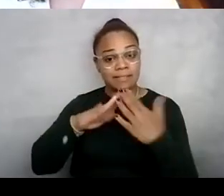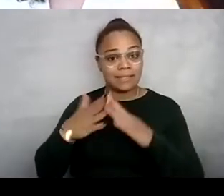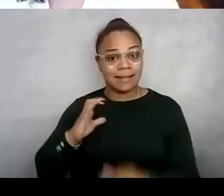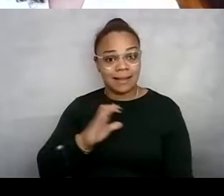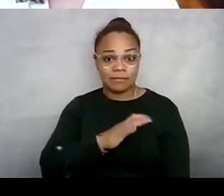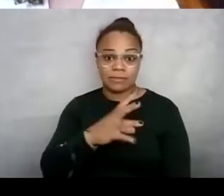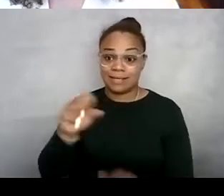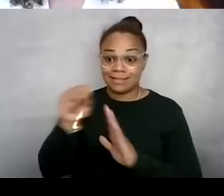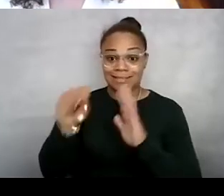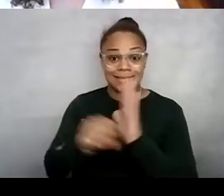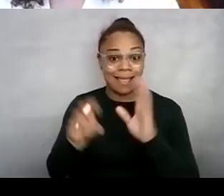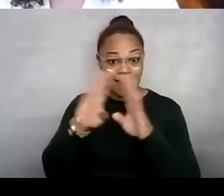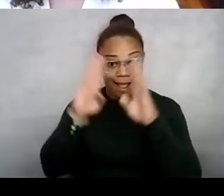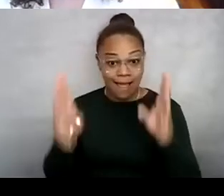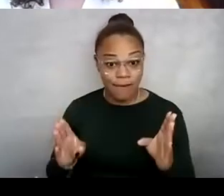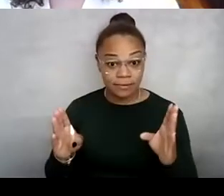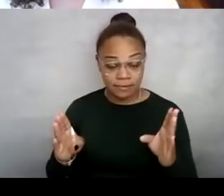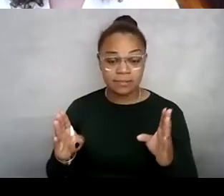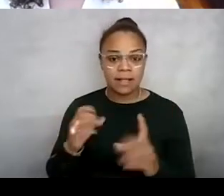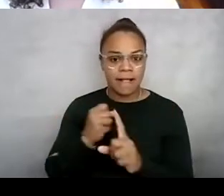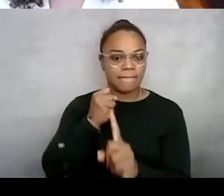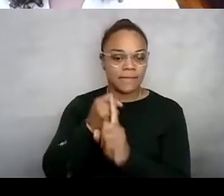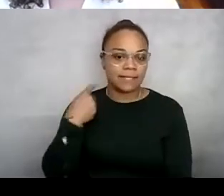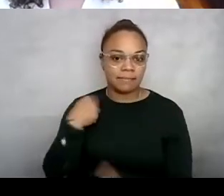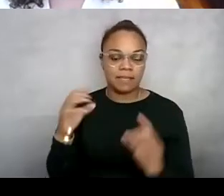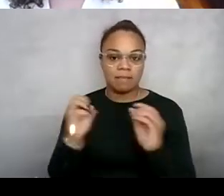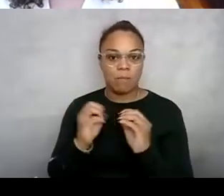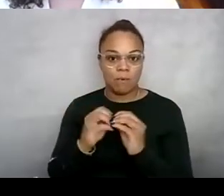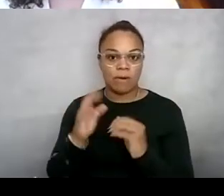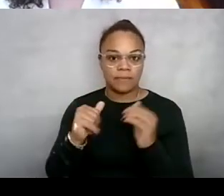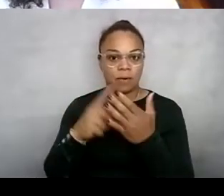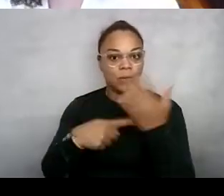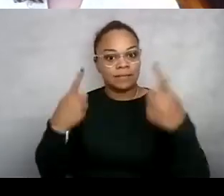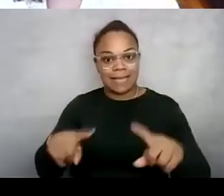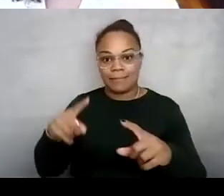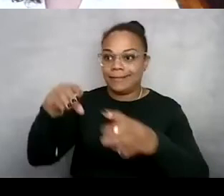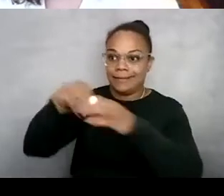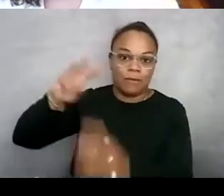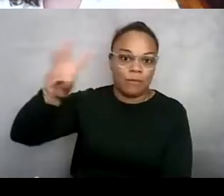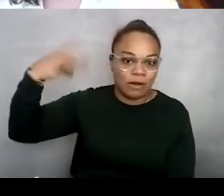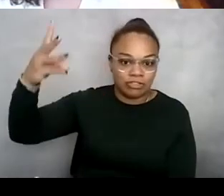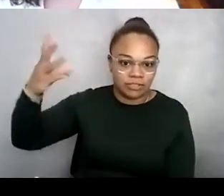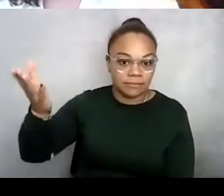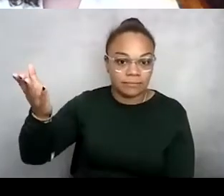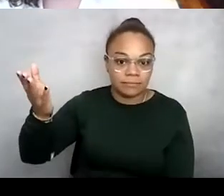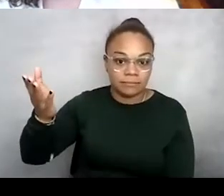house is affecting me more readily and more directly than what's happening out of Washington. It's